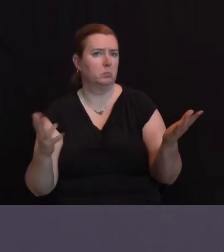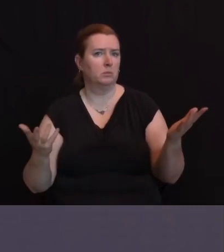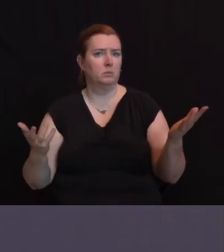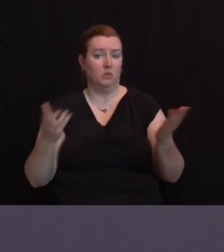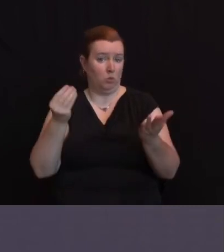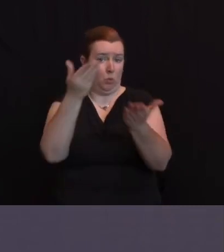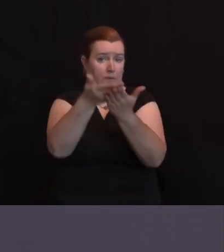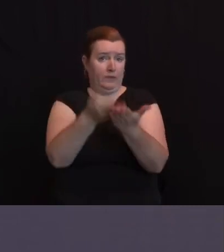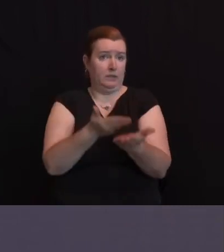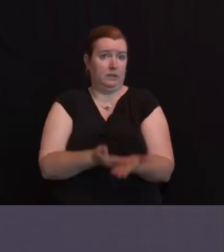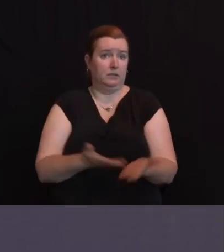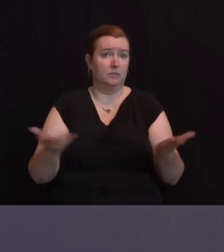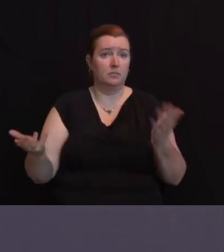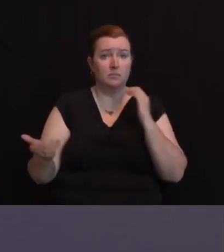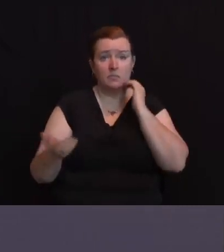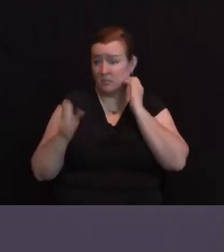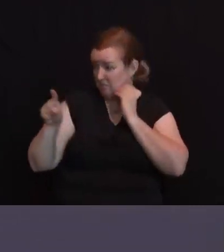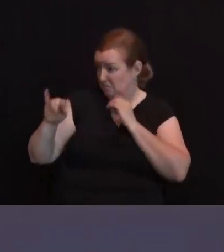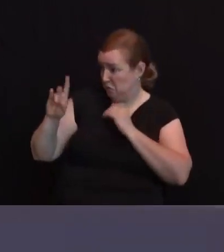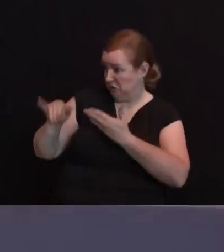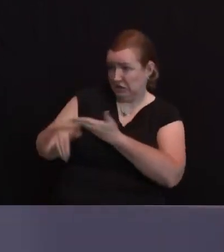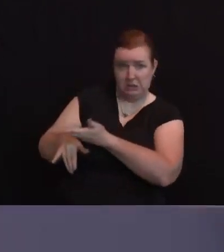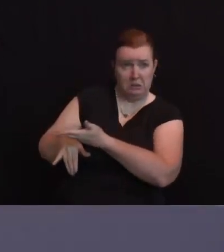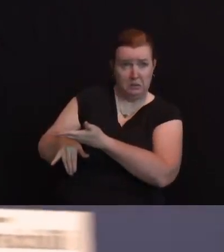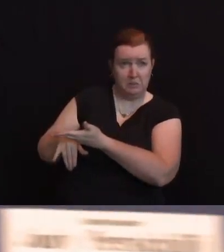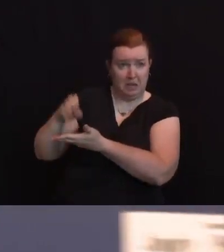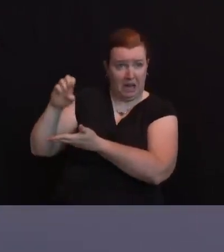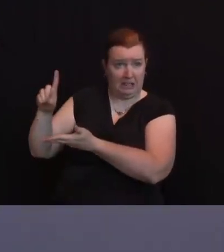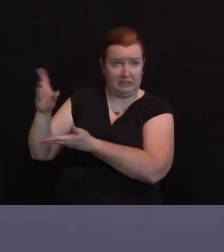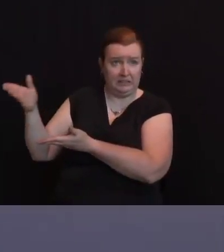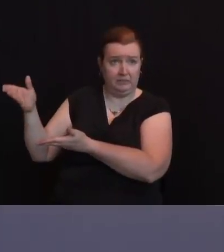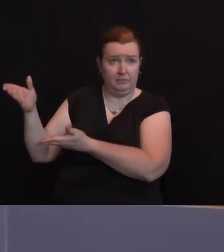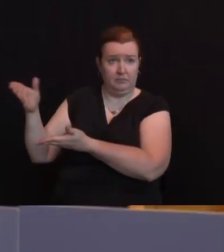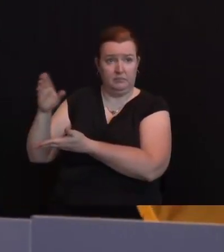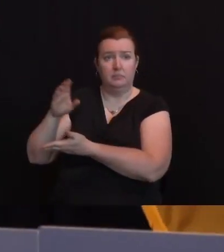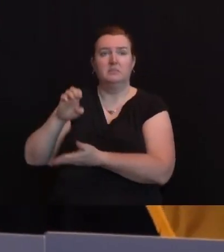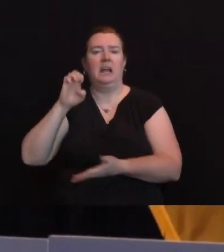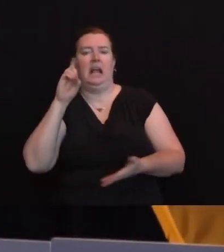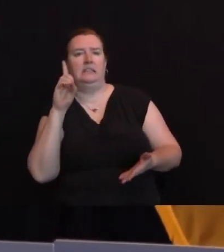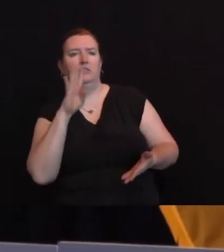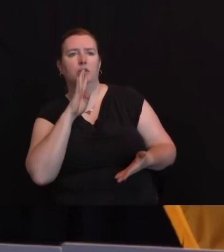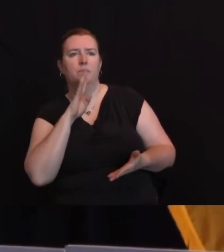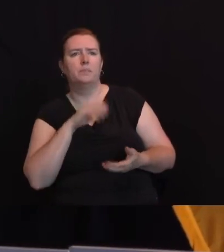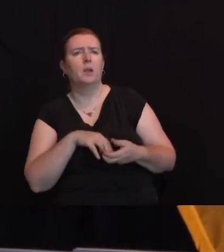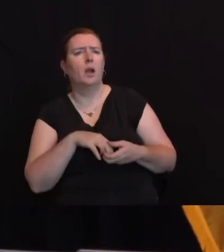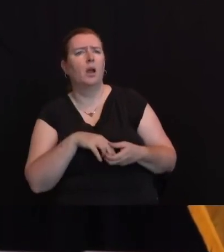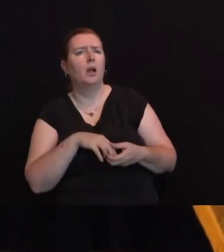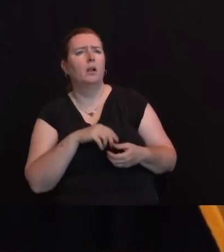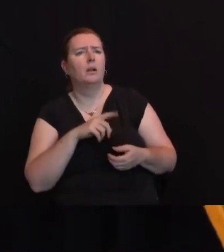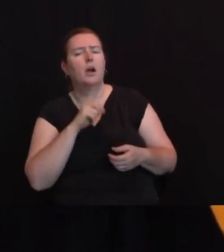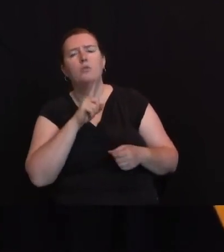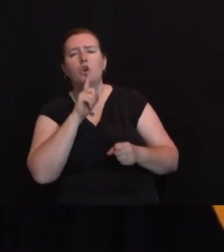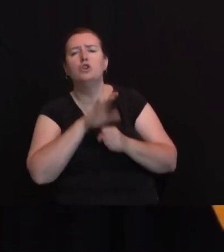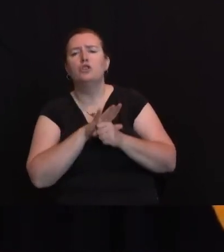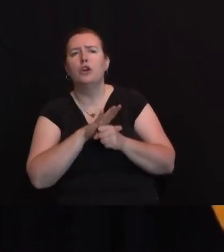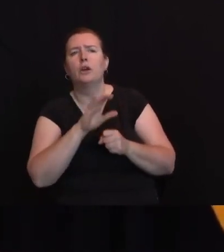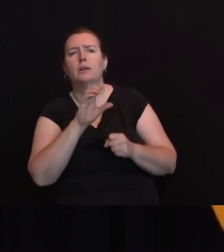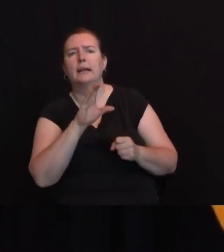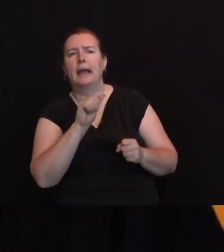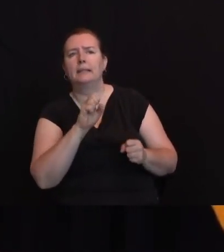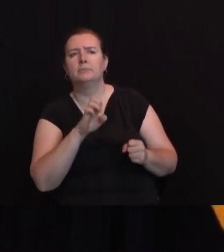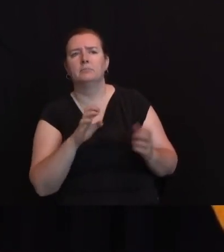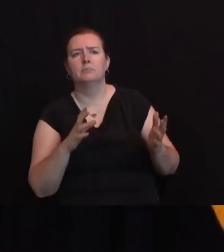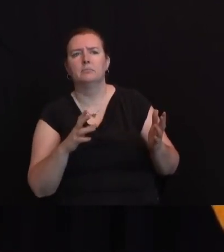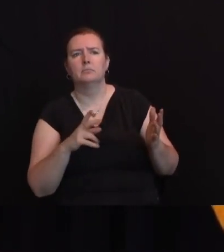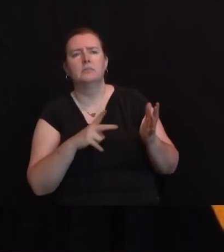any thoughts on either of those questions, folks? Just very quickly, as far as the confirmed cases go, these are not duplicates, these are individuals,